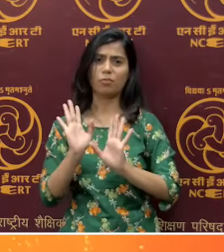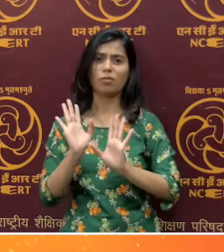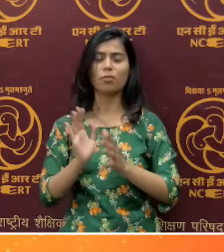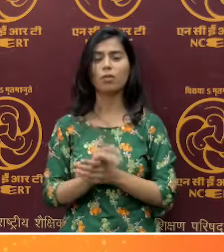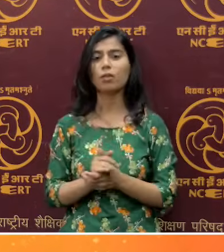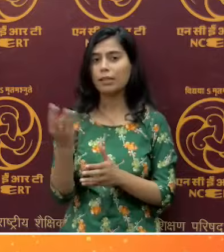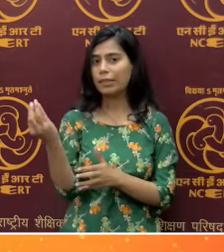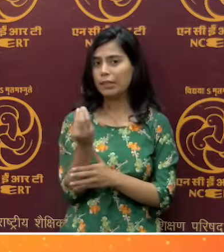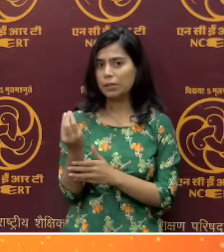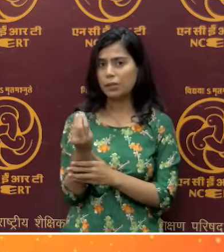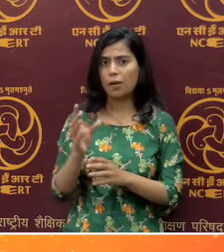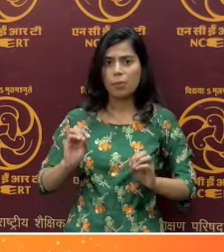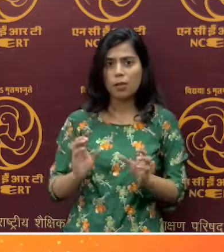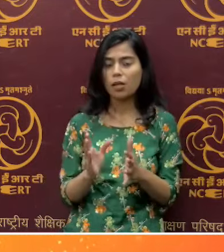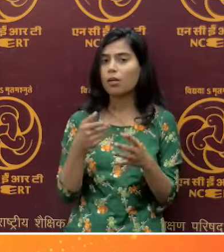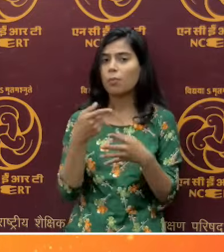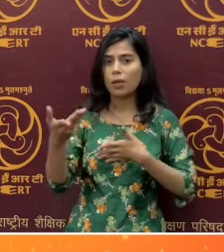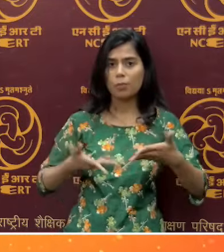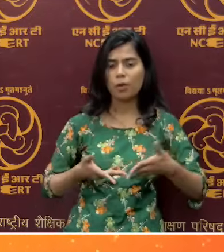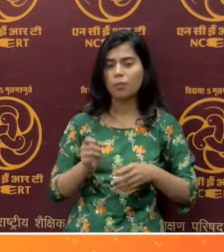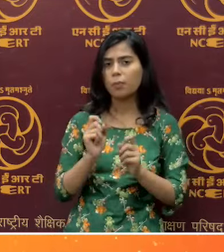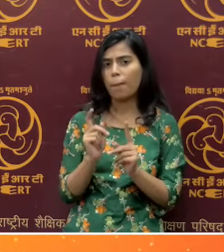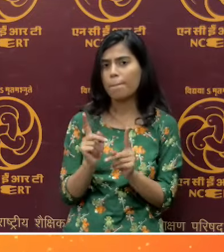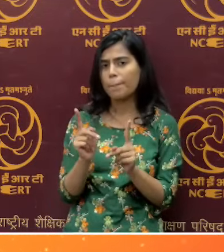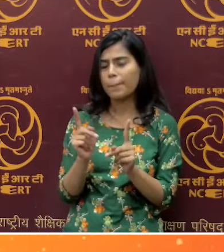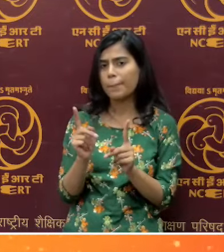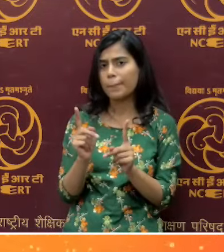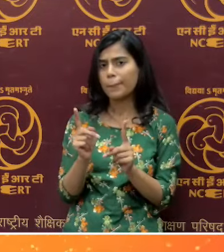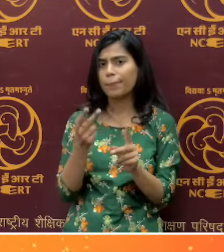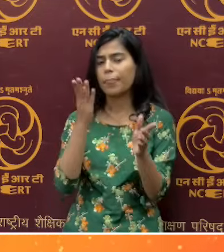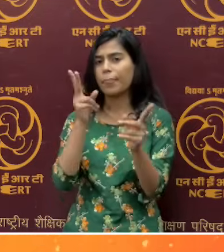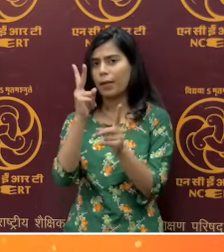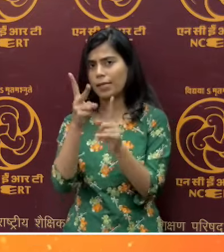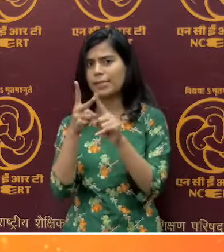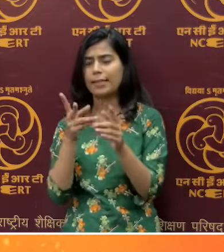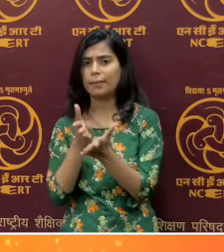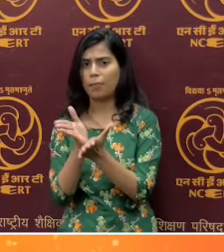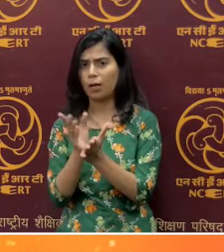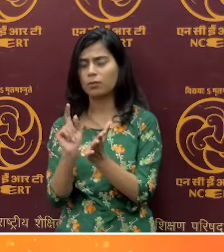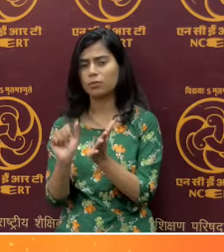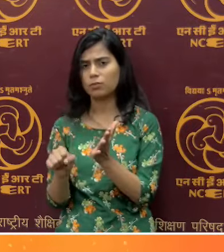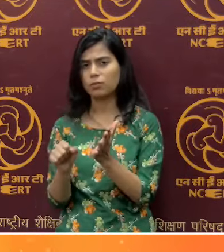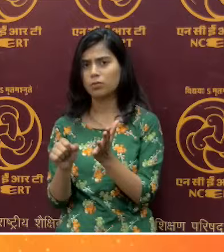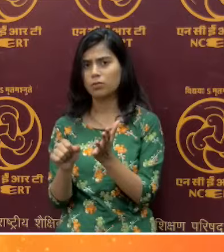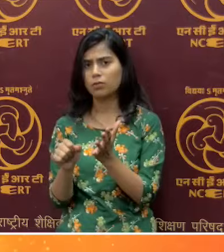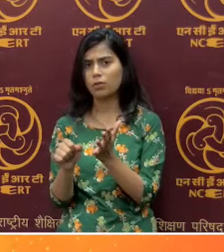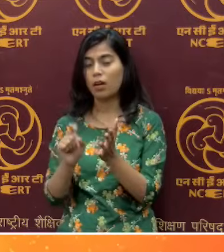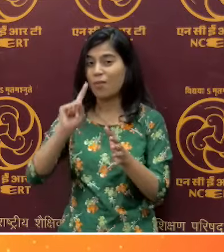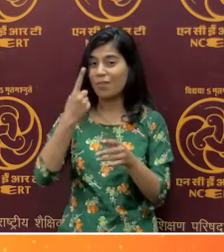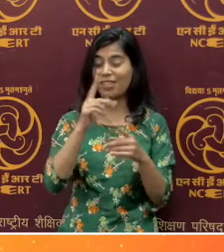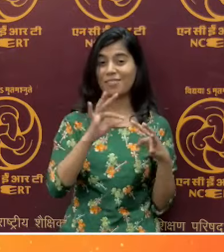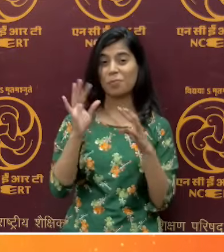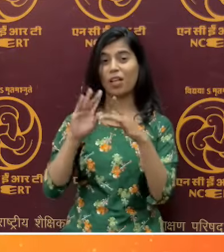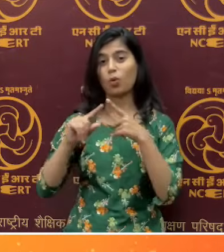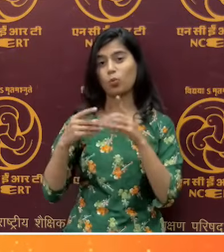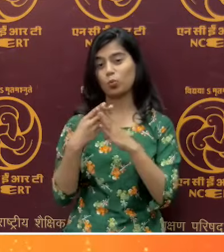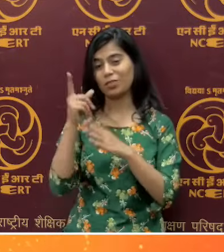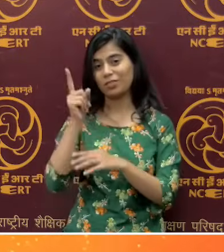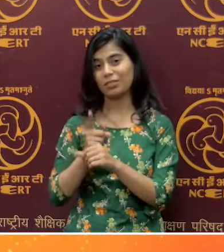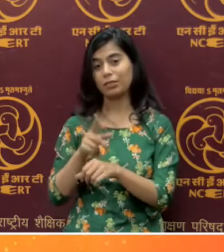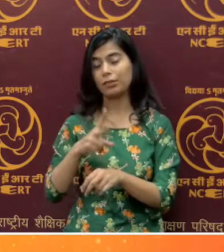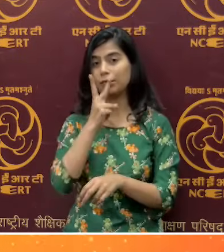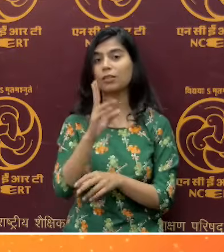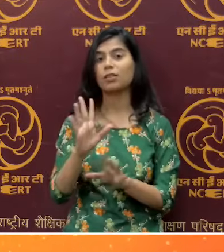there are certain start behavior will go to the second part, and the special educator will see in detail, deep down,